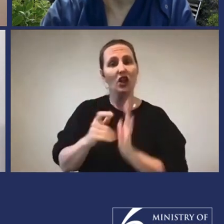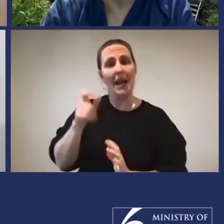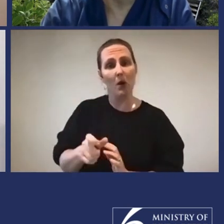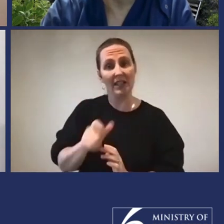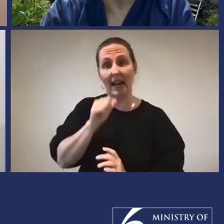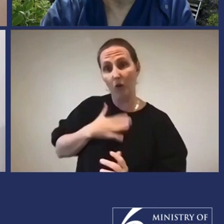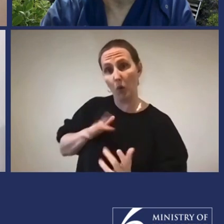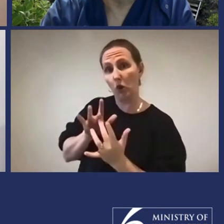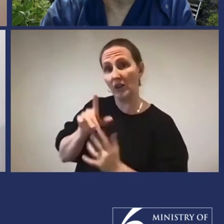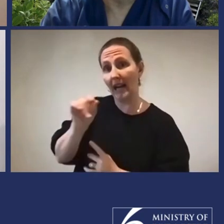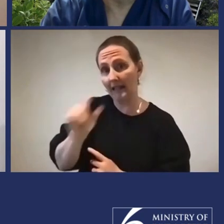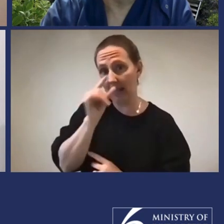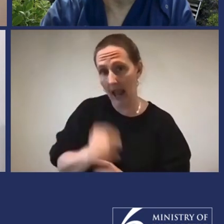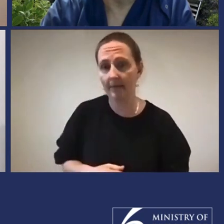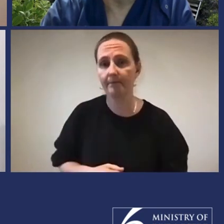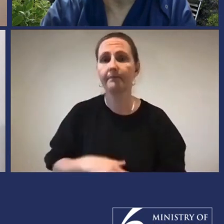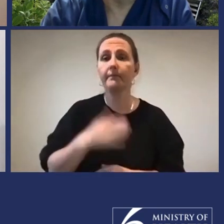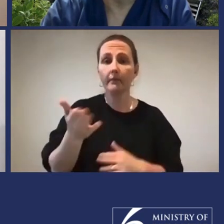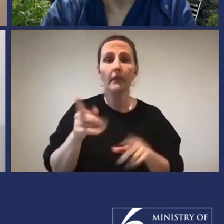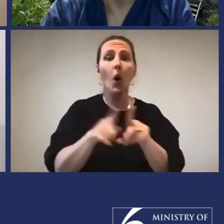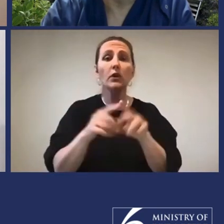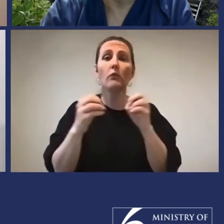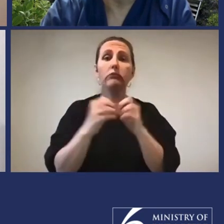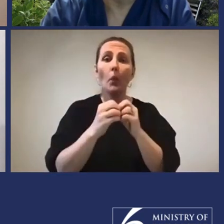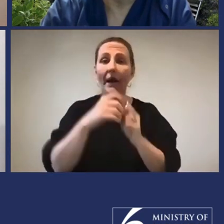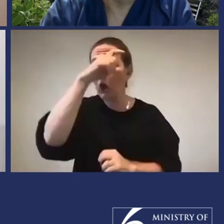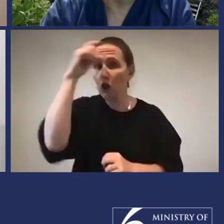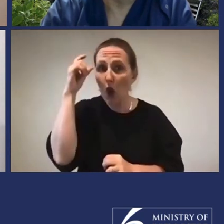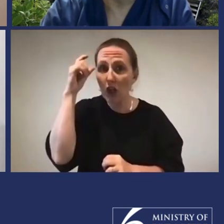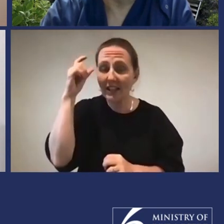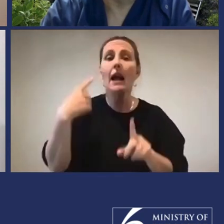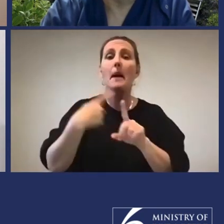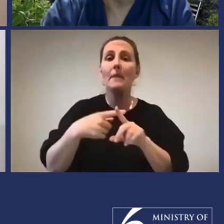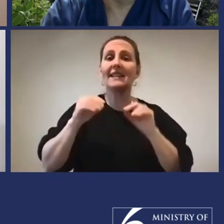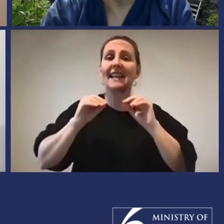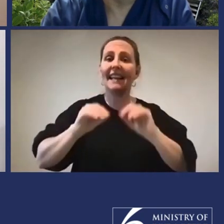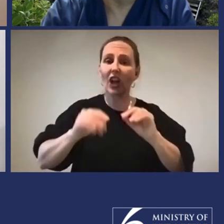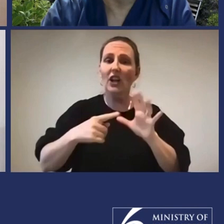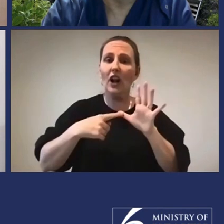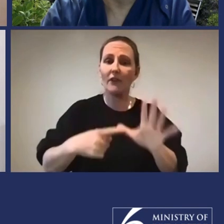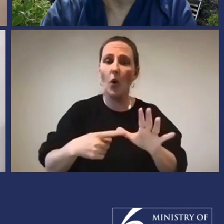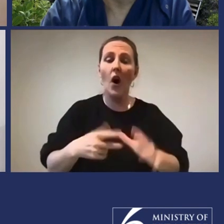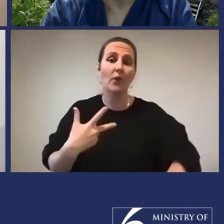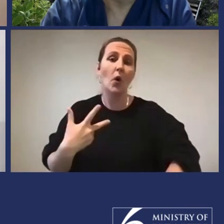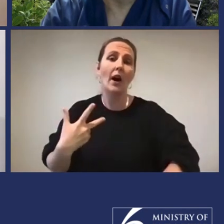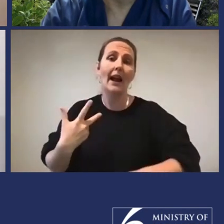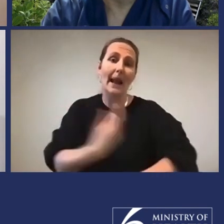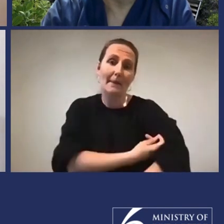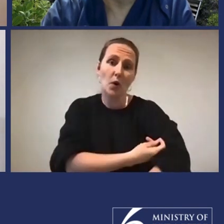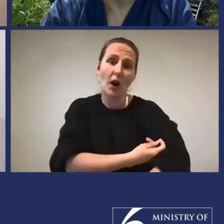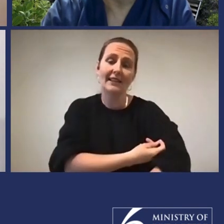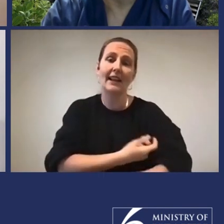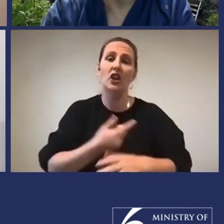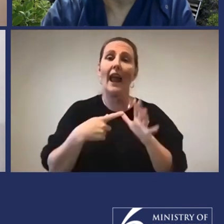a nurse, and she's also an educator and advisor for the Immunisation Advisory Centre. We were talking just before this, and that